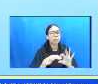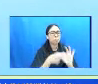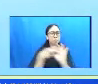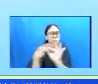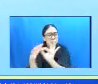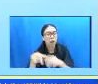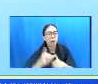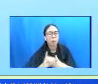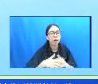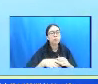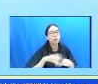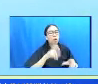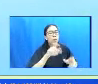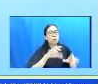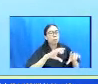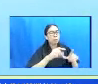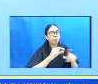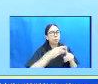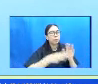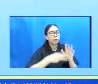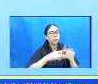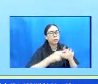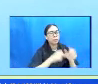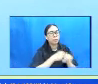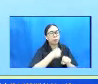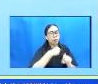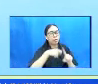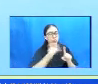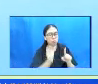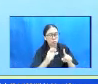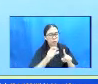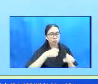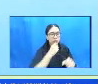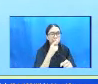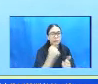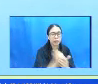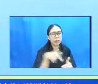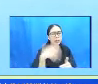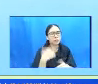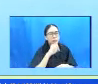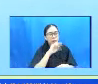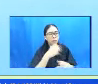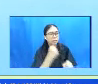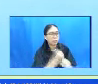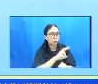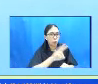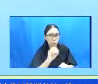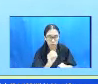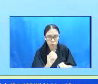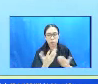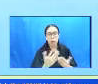We touched upon G20, but especially also in the ASEAN format. I think Ibu Laura already mentioned before that